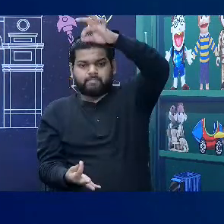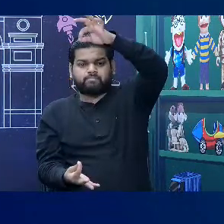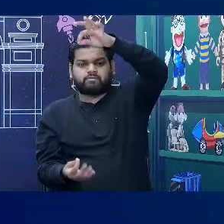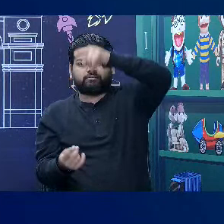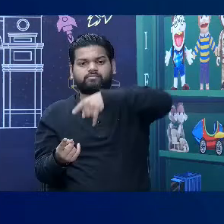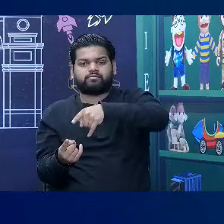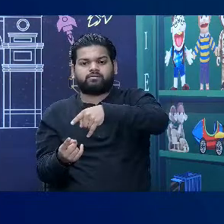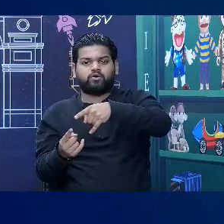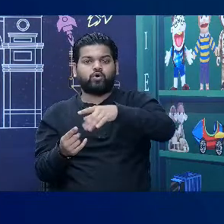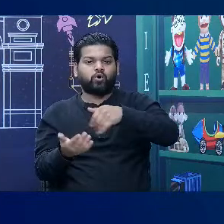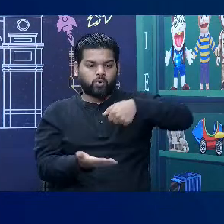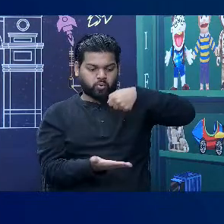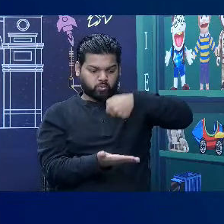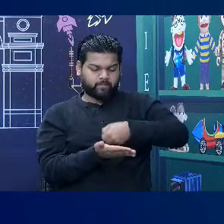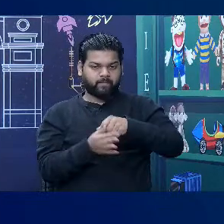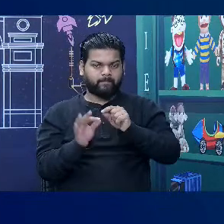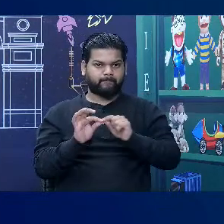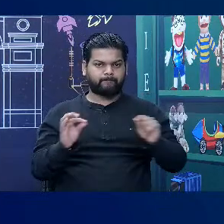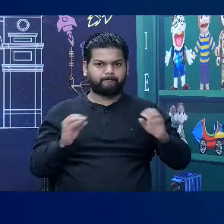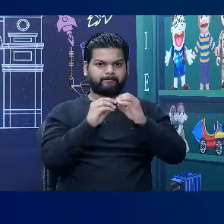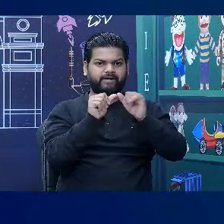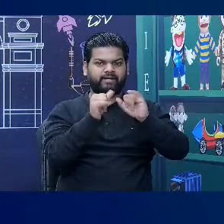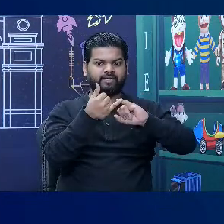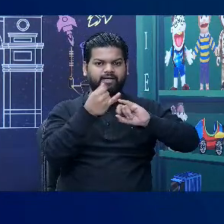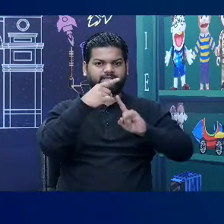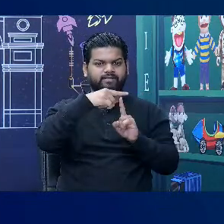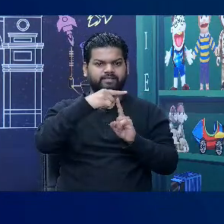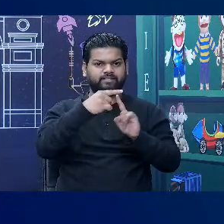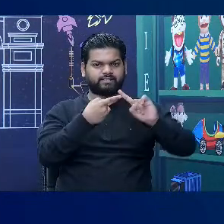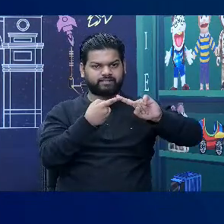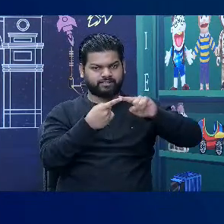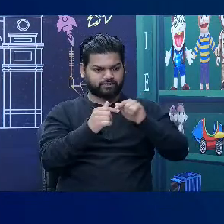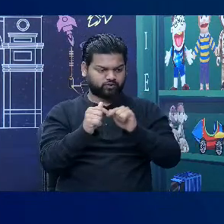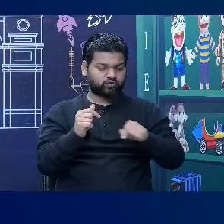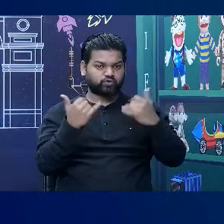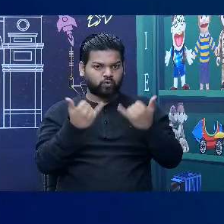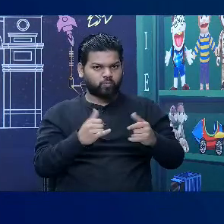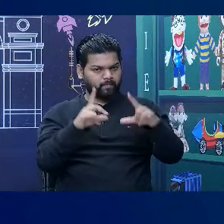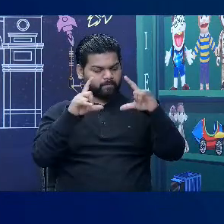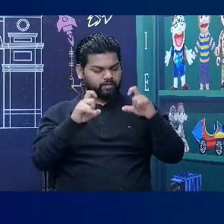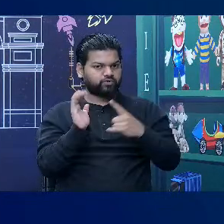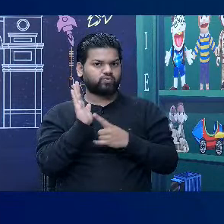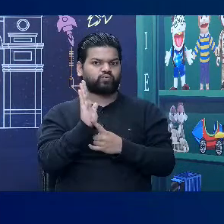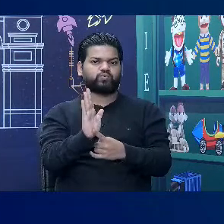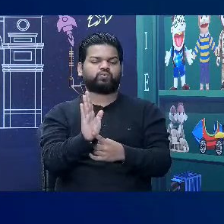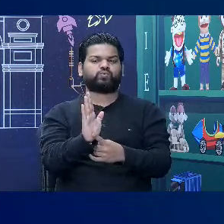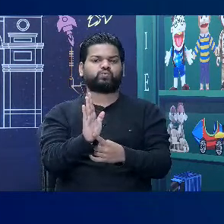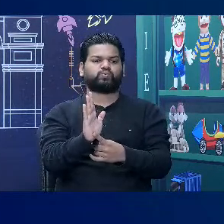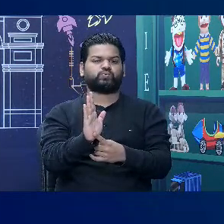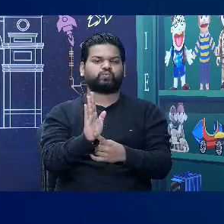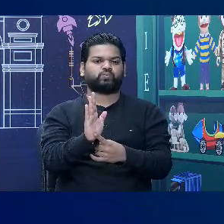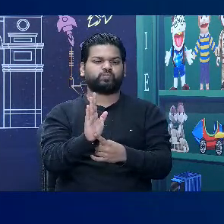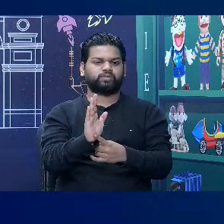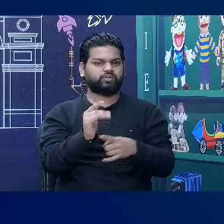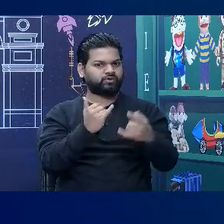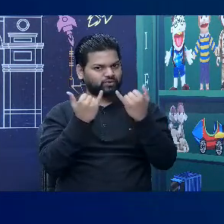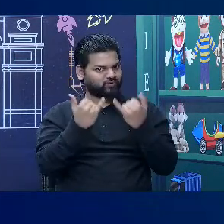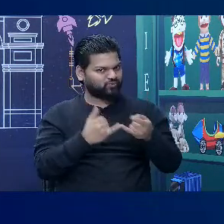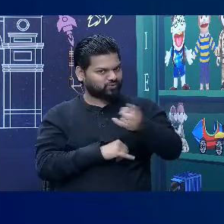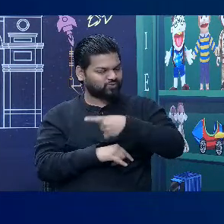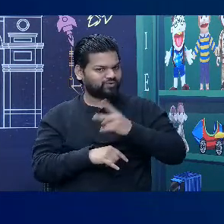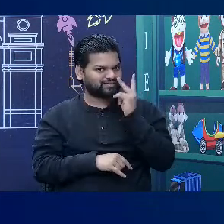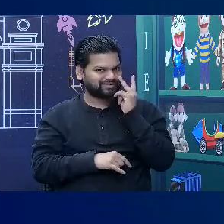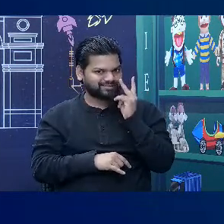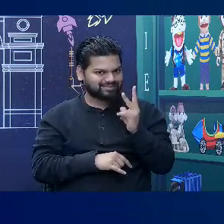base. Okay. Let us see in this picture here. We have, Kusumji, this is